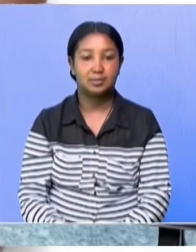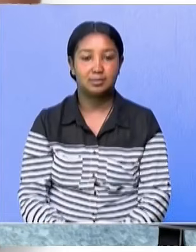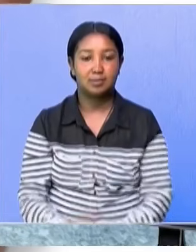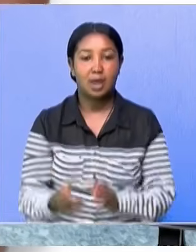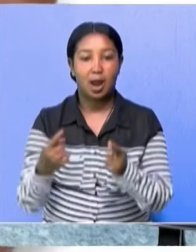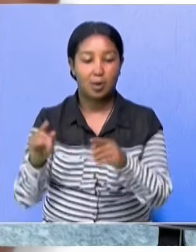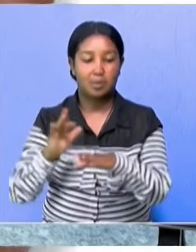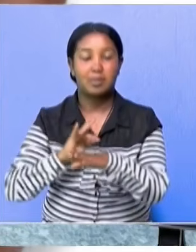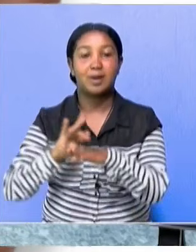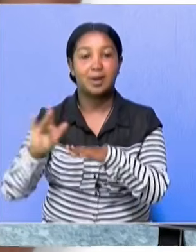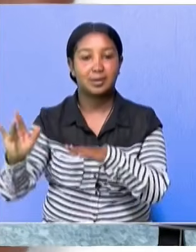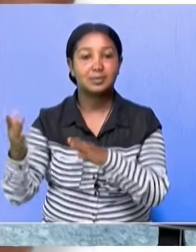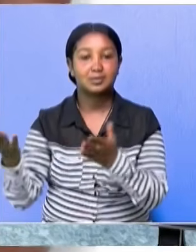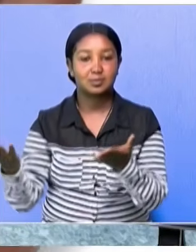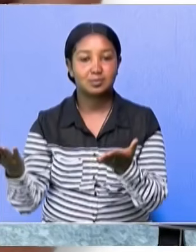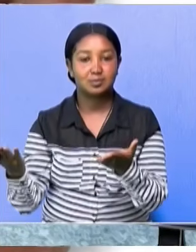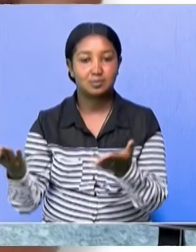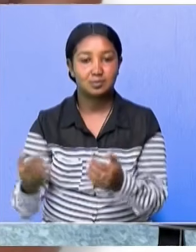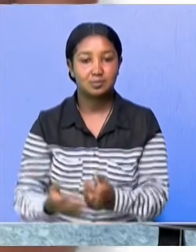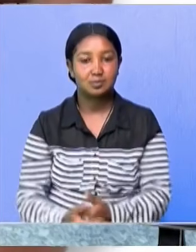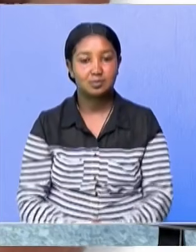blank